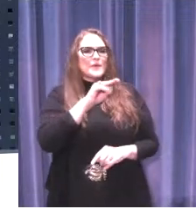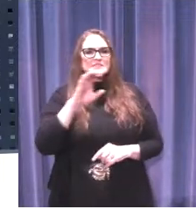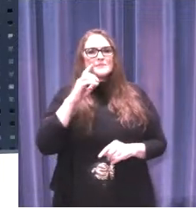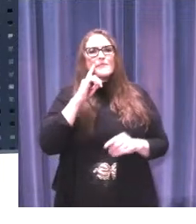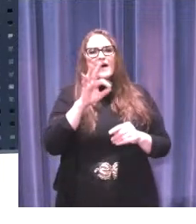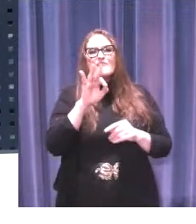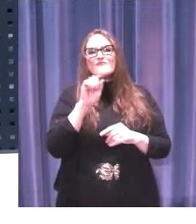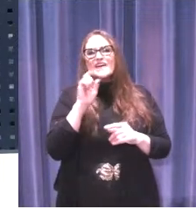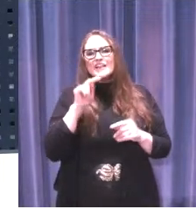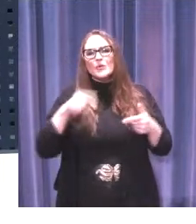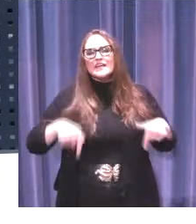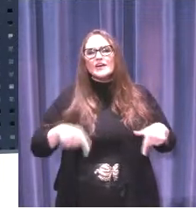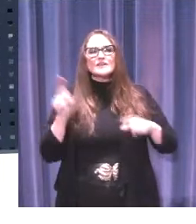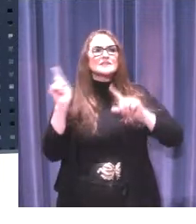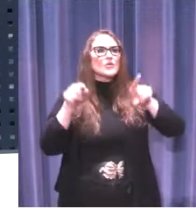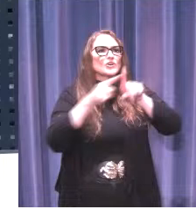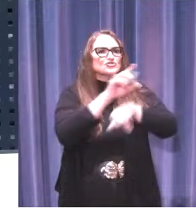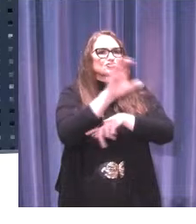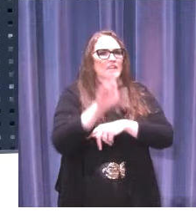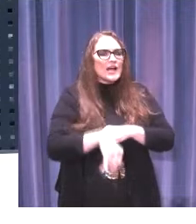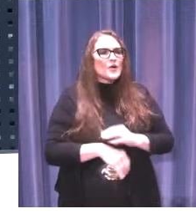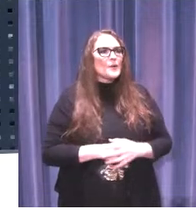Chicago. And